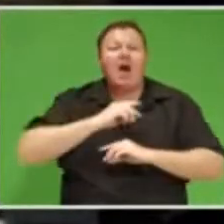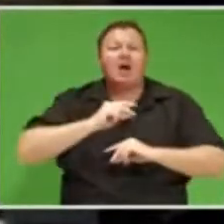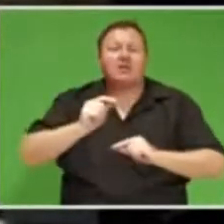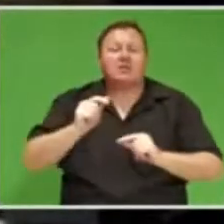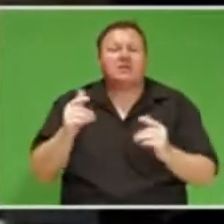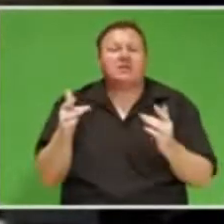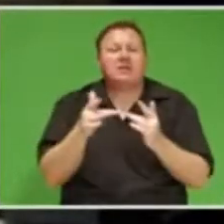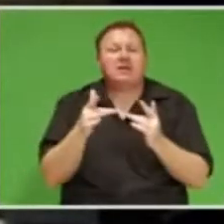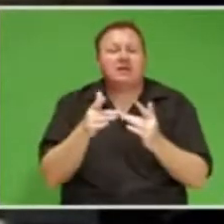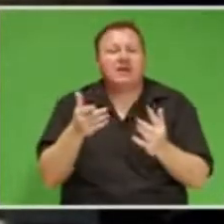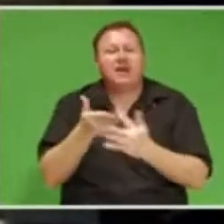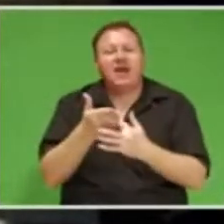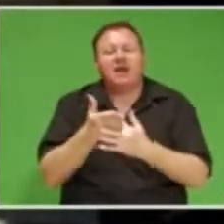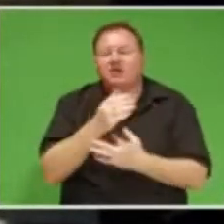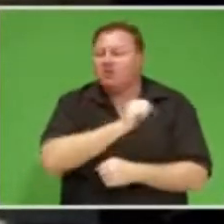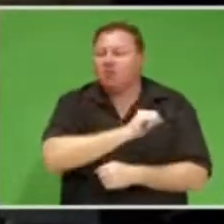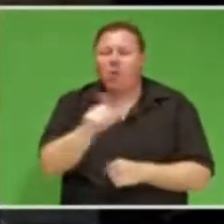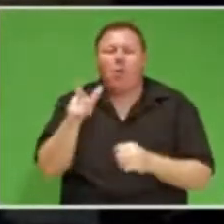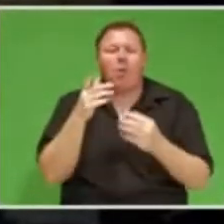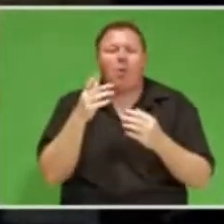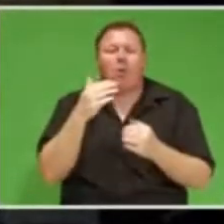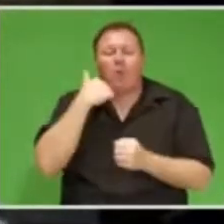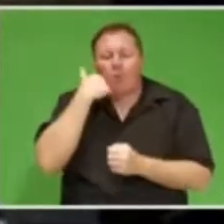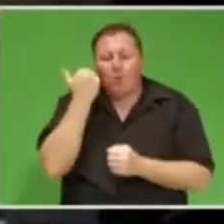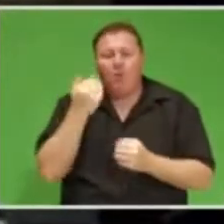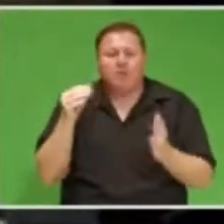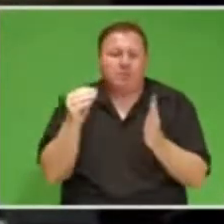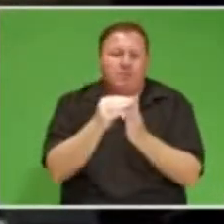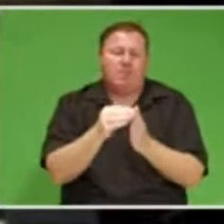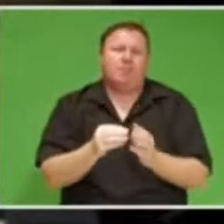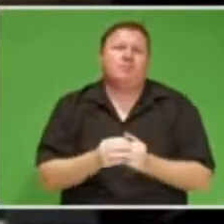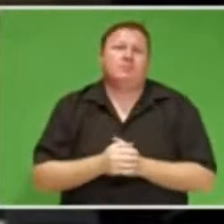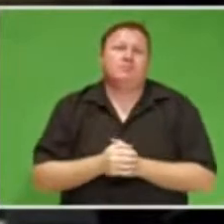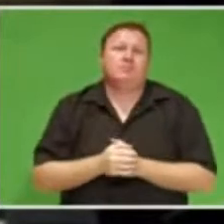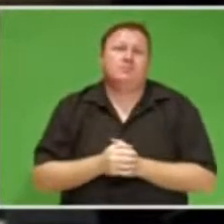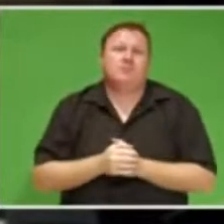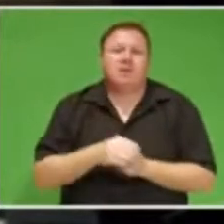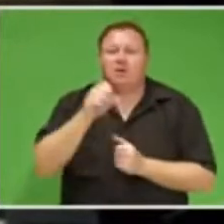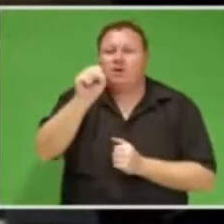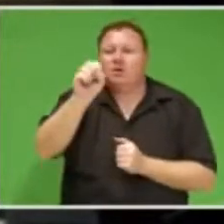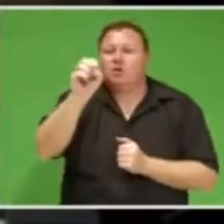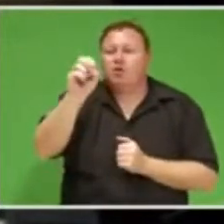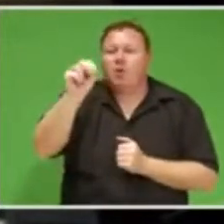for all. In the State of the Nation address last year,